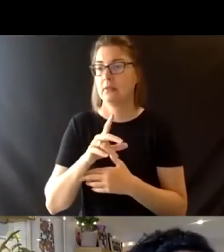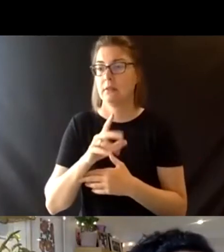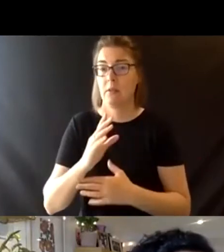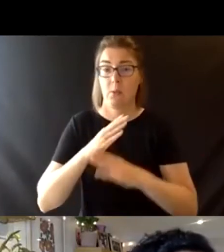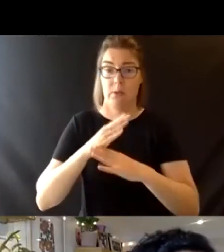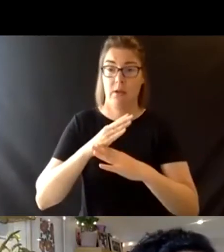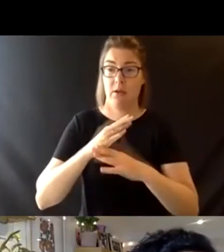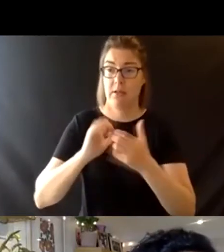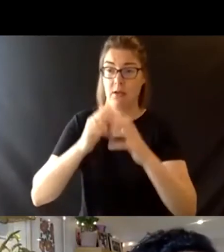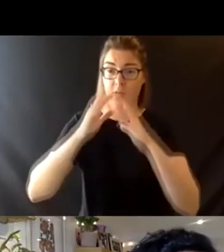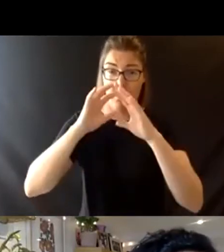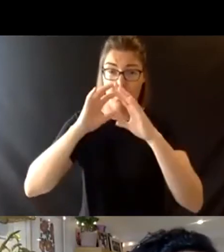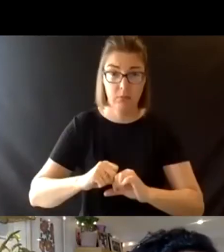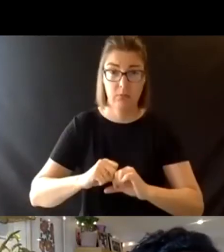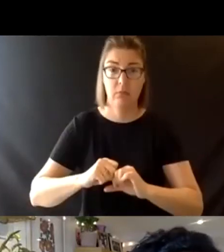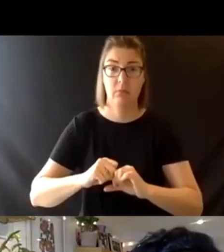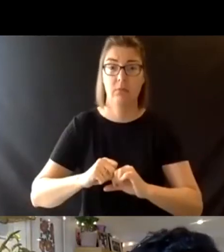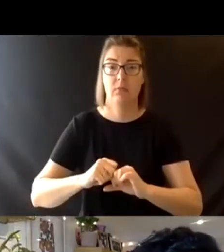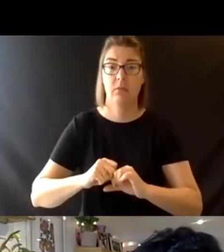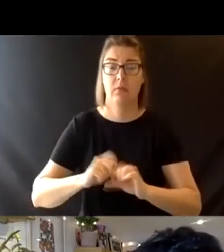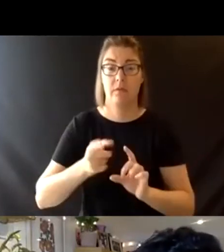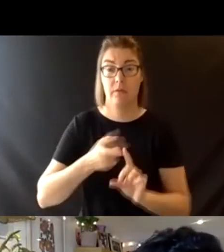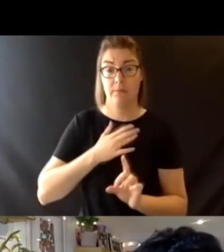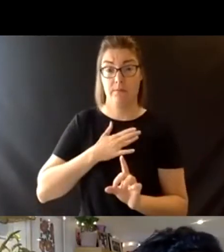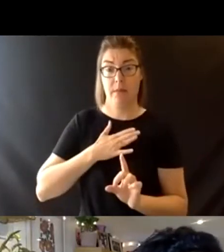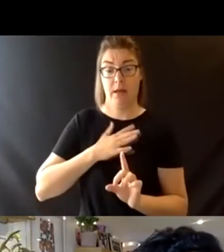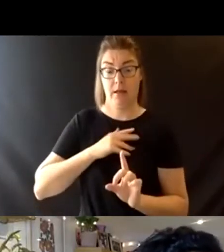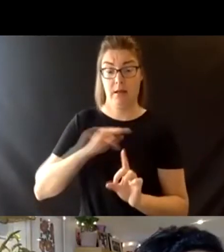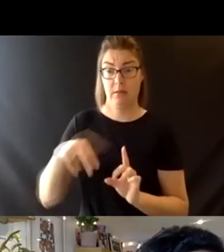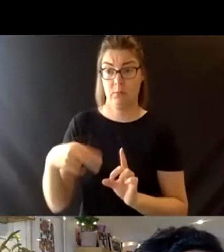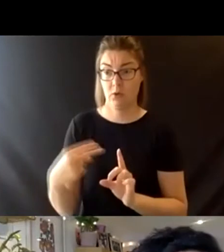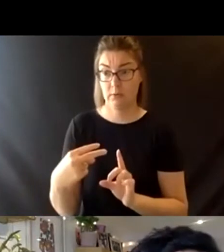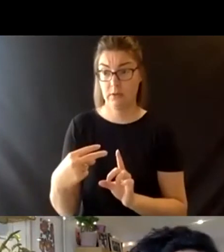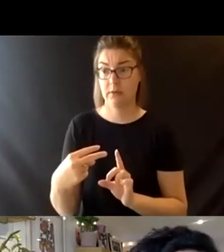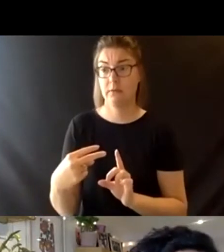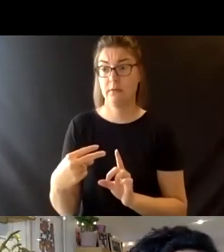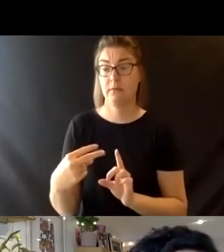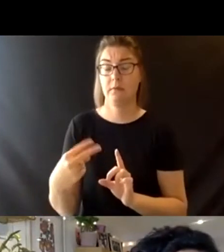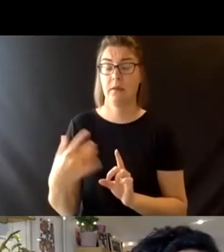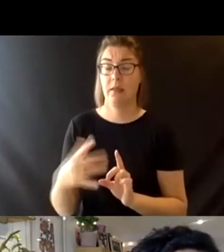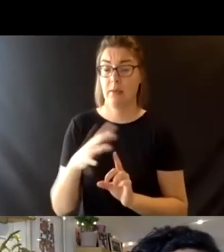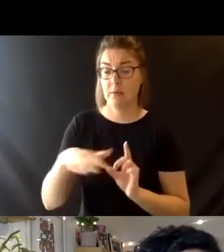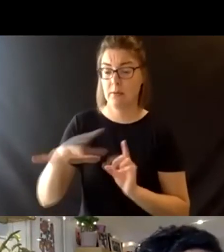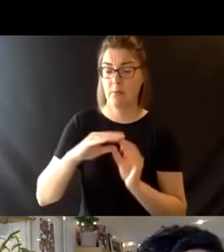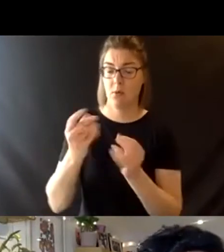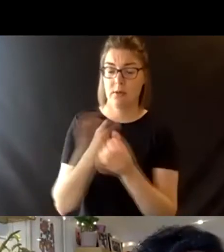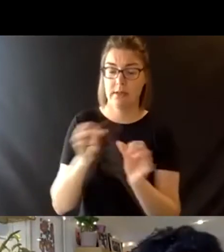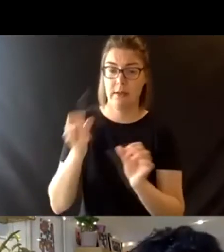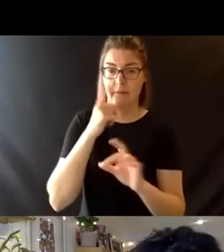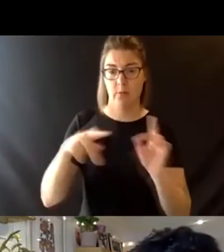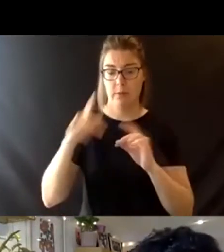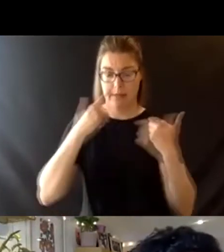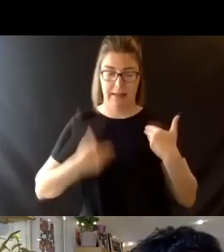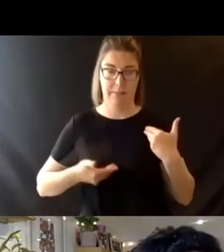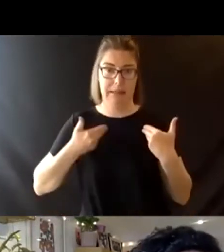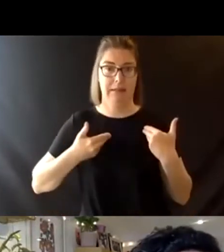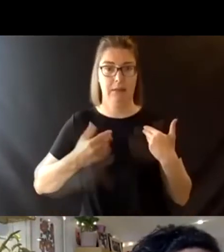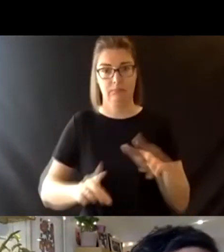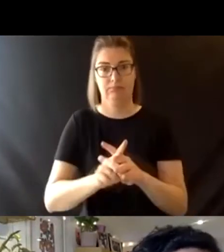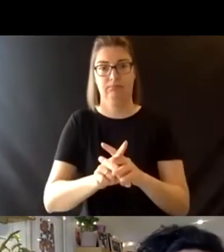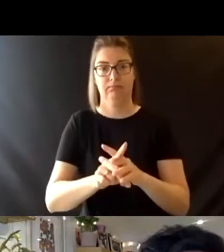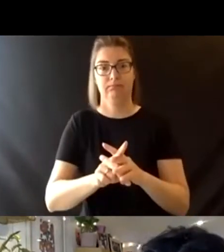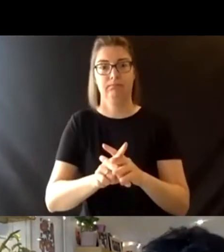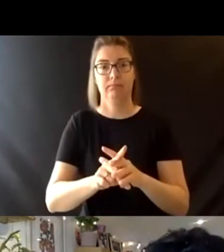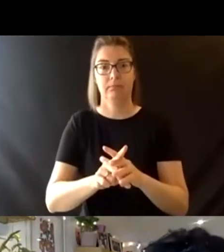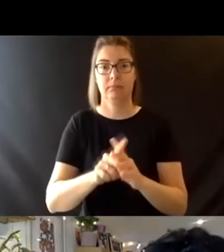barriers, you know, at least from my perspective, make those spaces safer for people like me. You know, don't